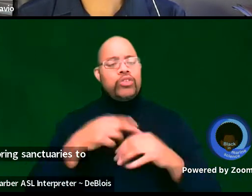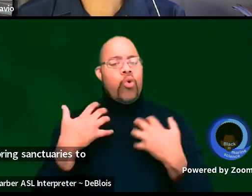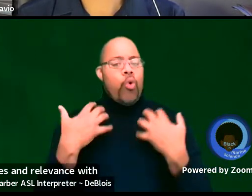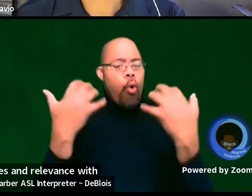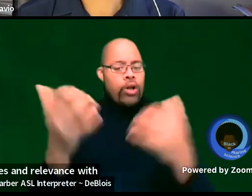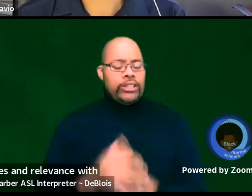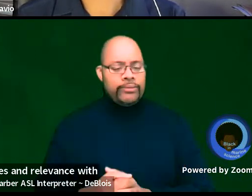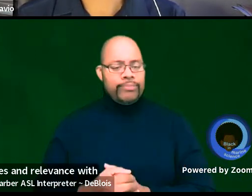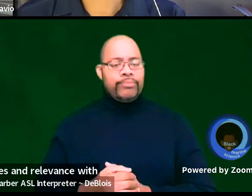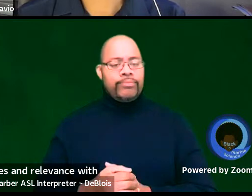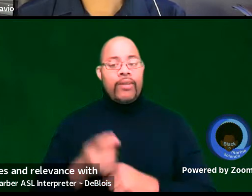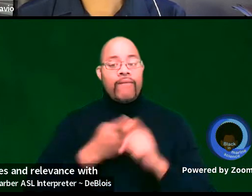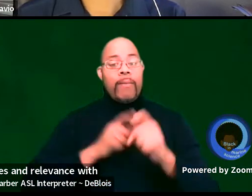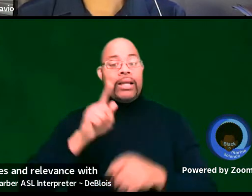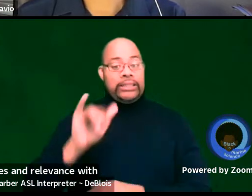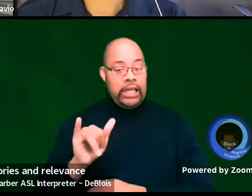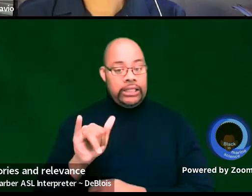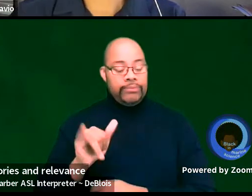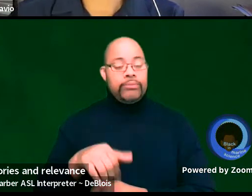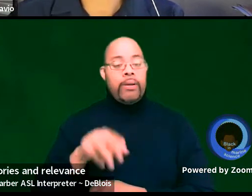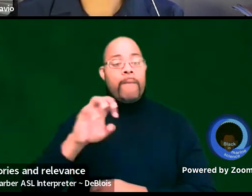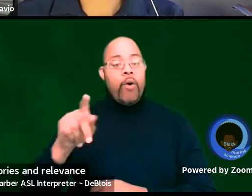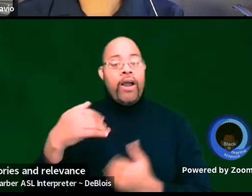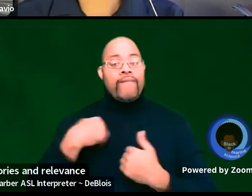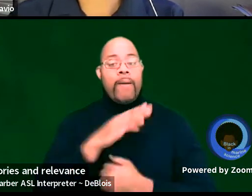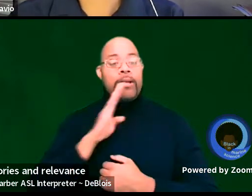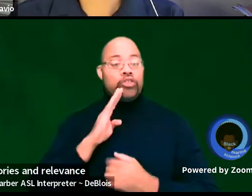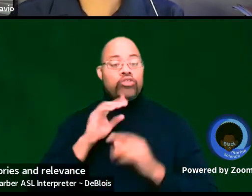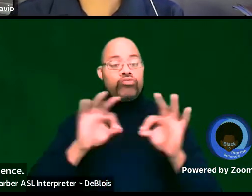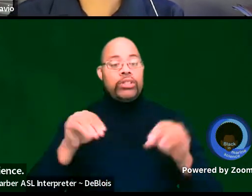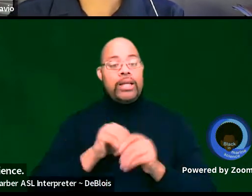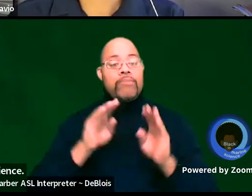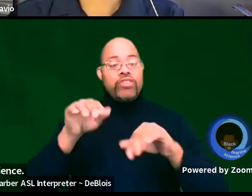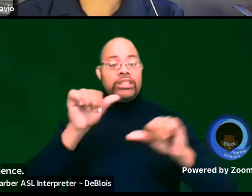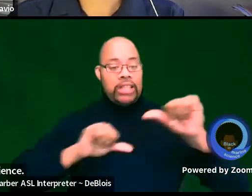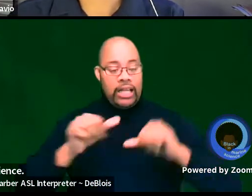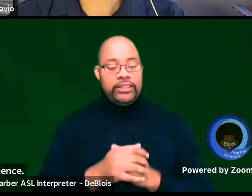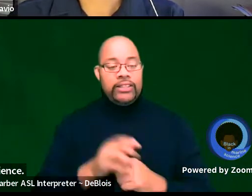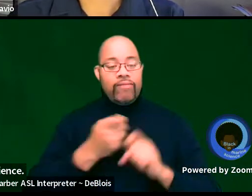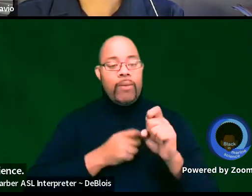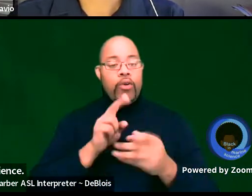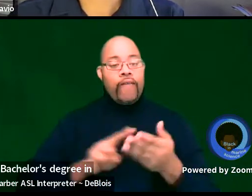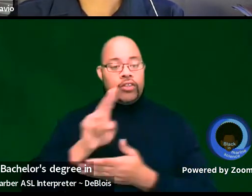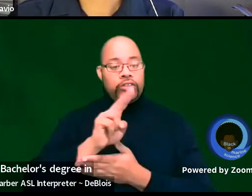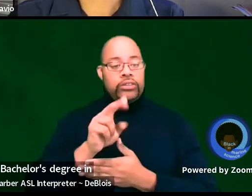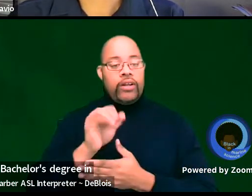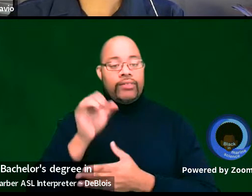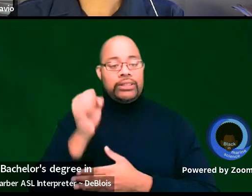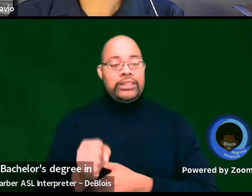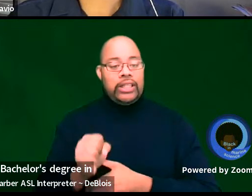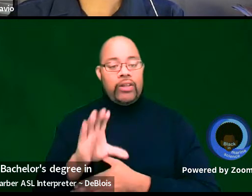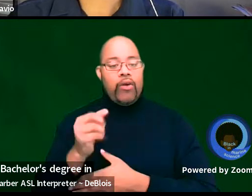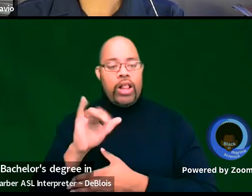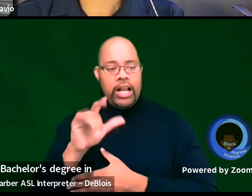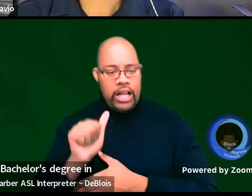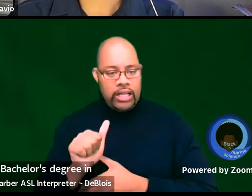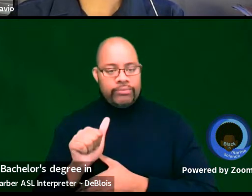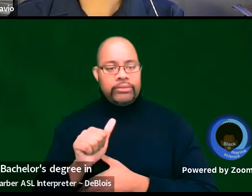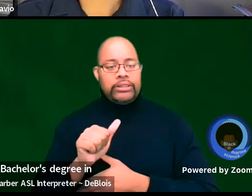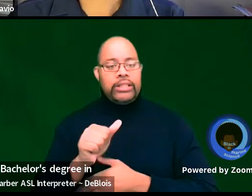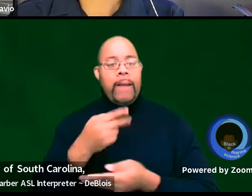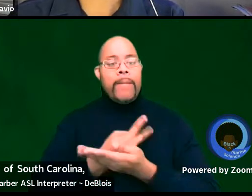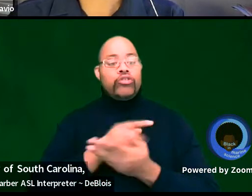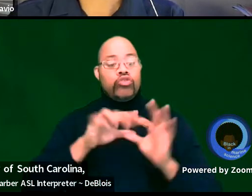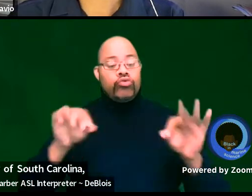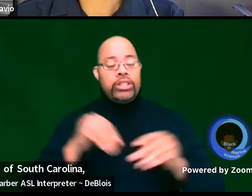audience. Hailing from Kentucky, Mark holds a bachelor's degree in marine science from the University of South Carolina and a master's